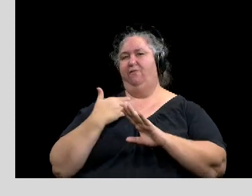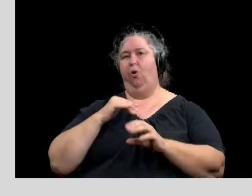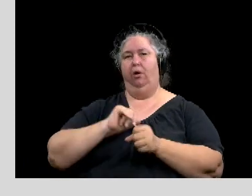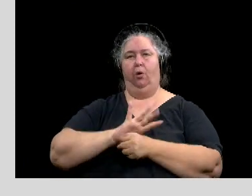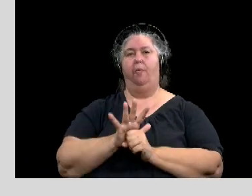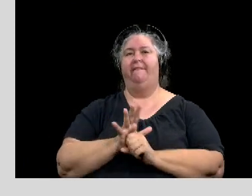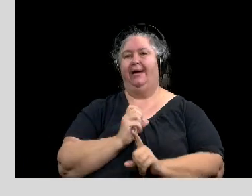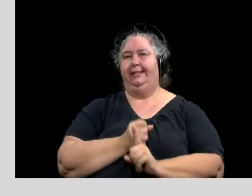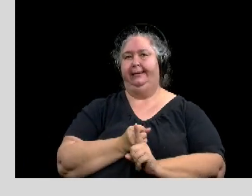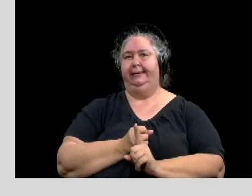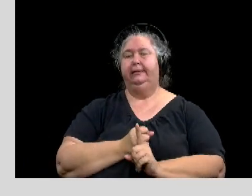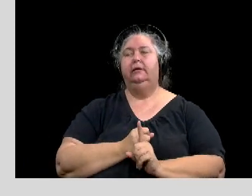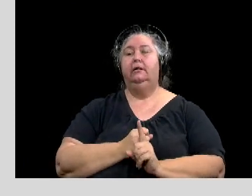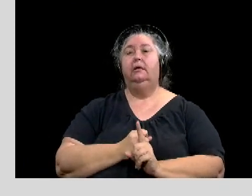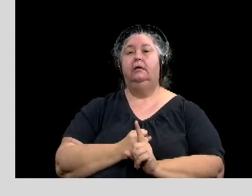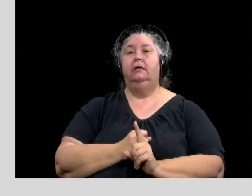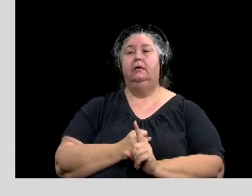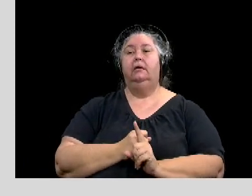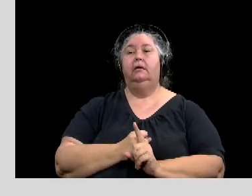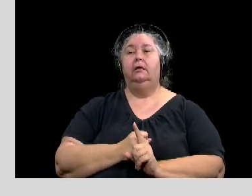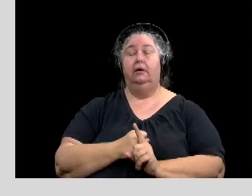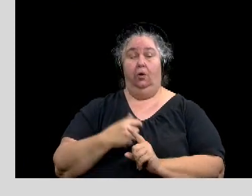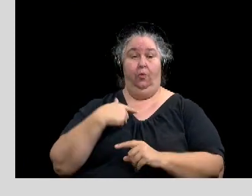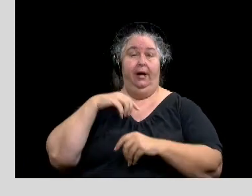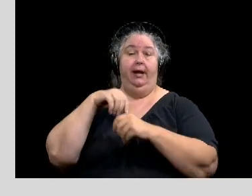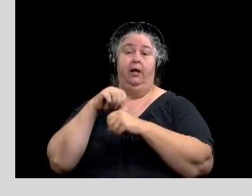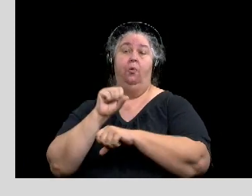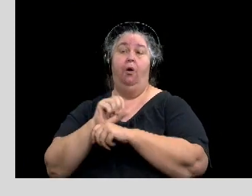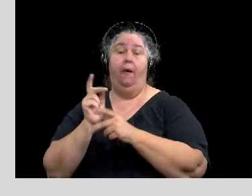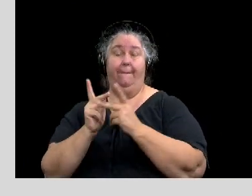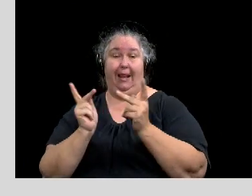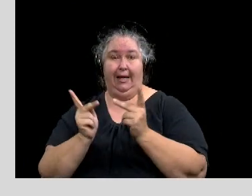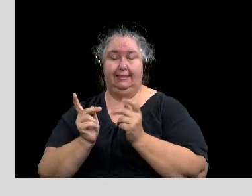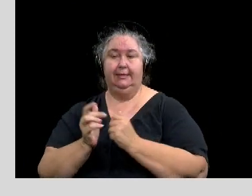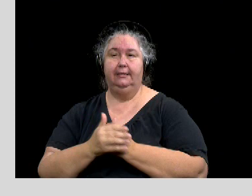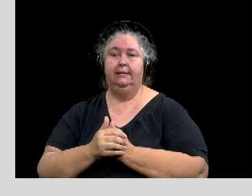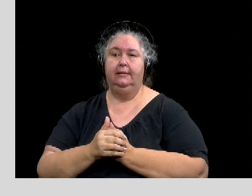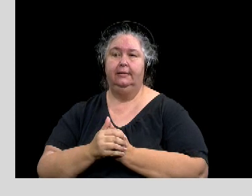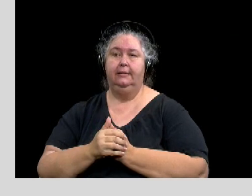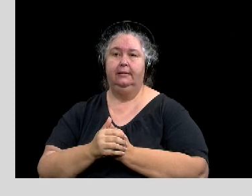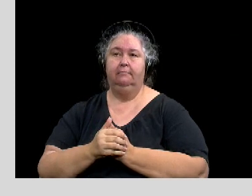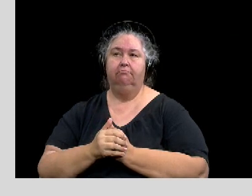began. We're in workplaces currently